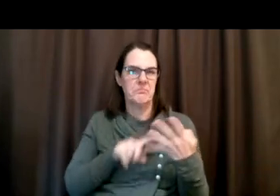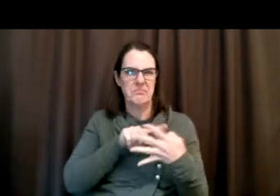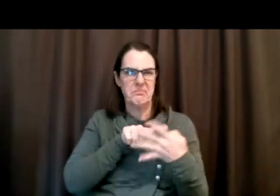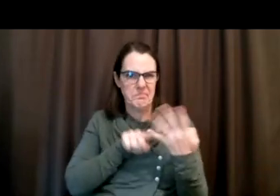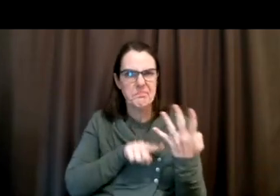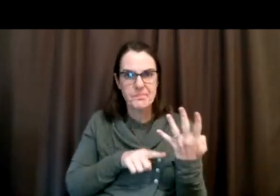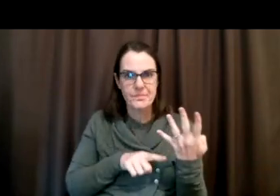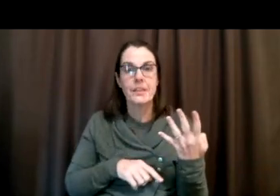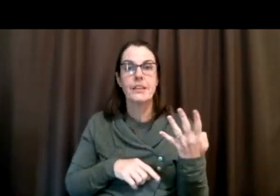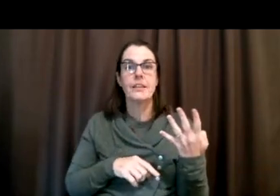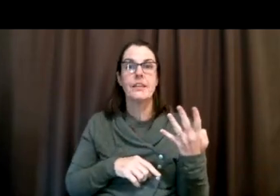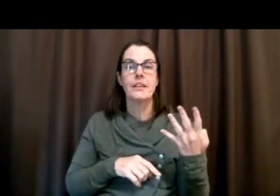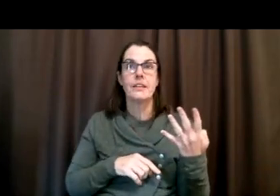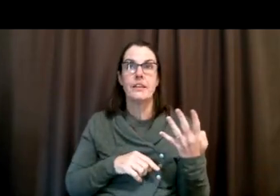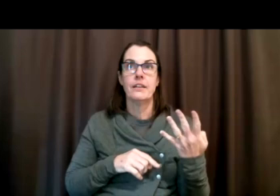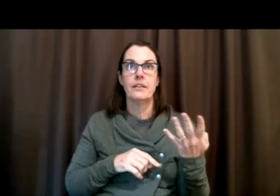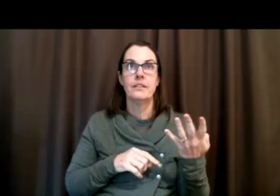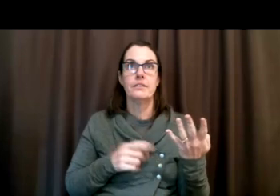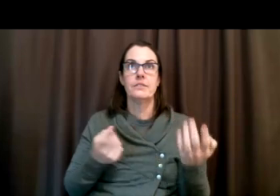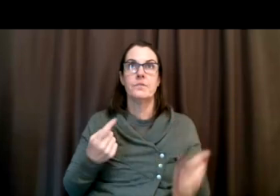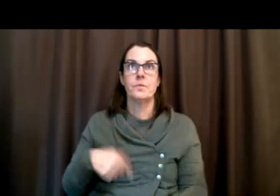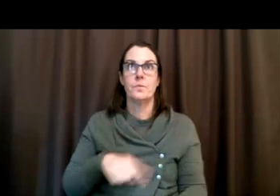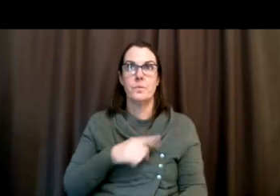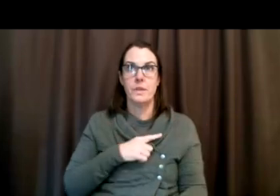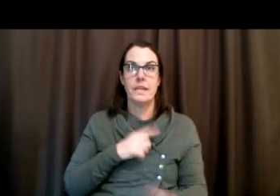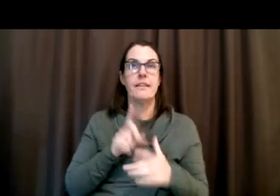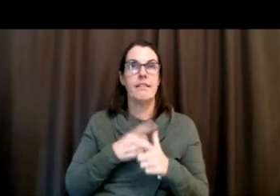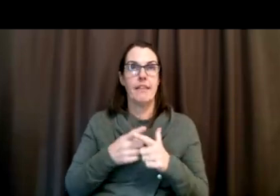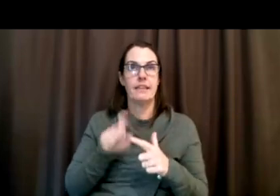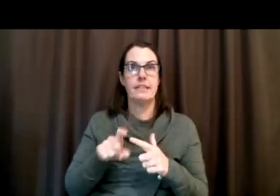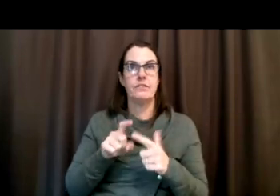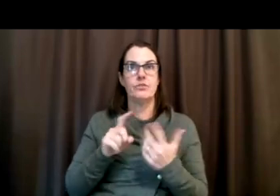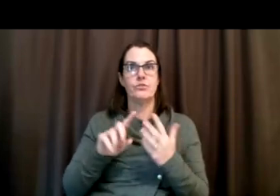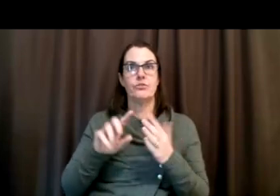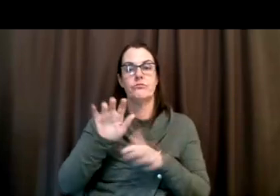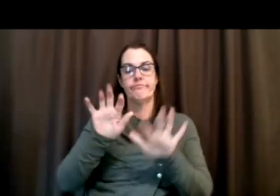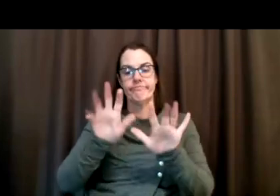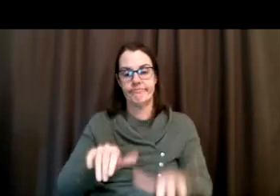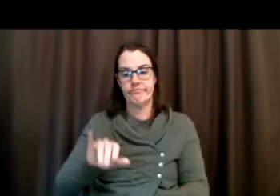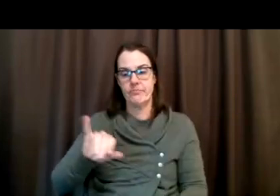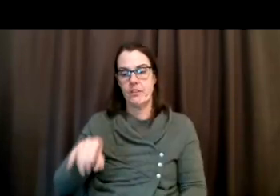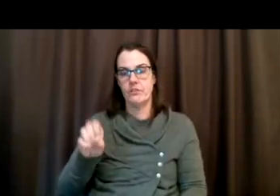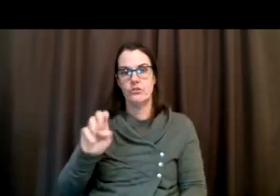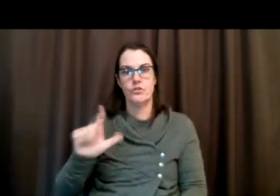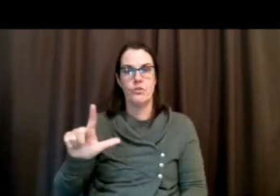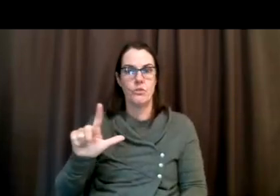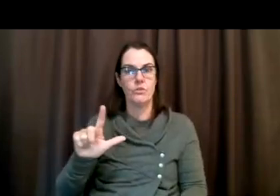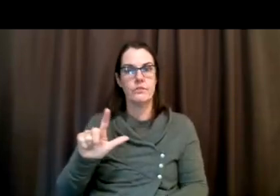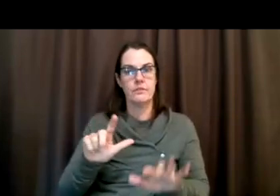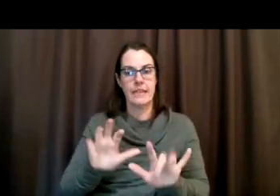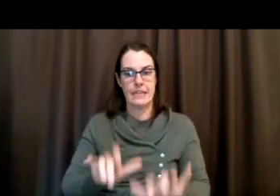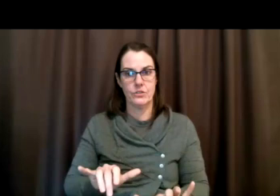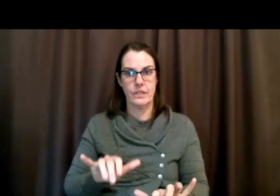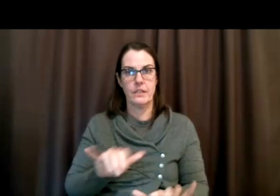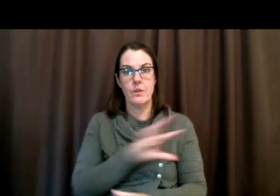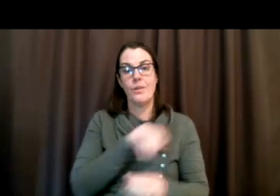we're doing is essentially we're creating a journal entry, or we're splitting up that paycheck within the accounting software to, and